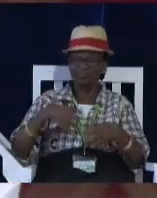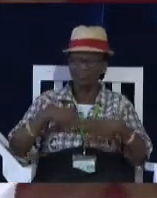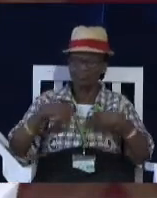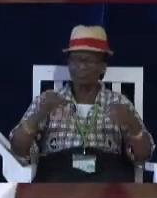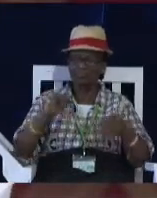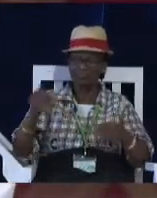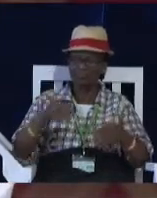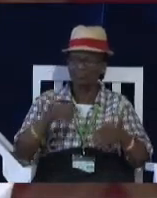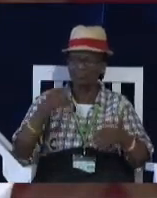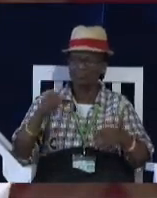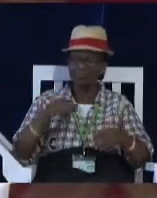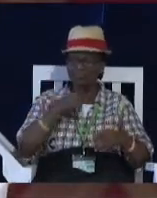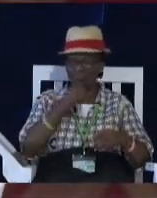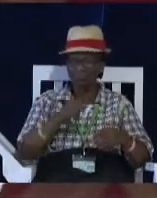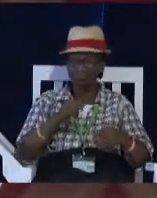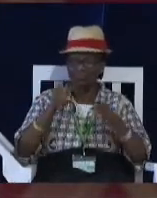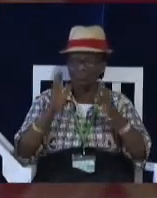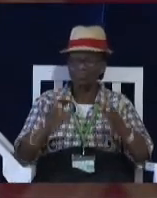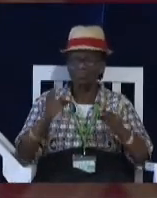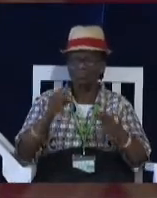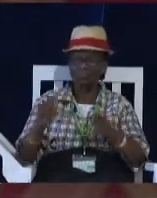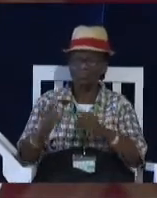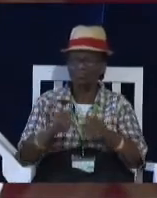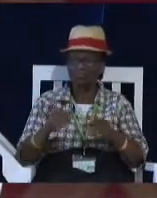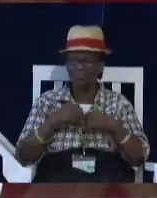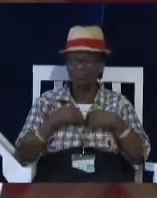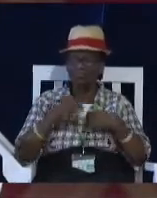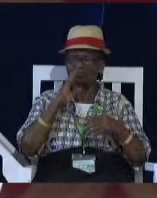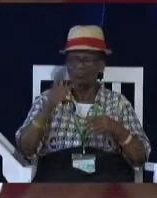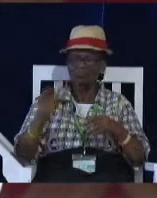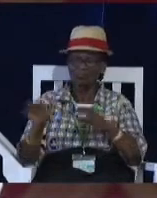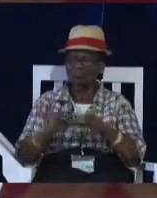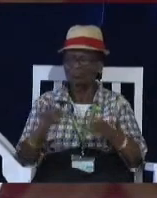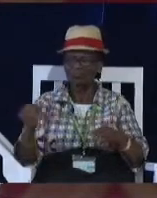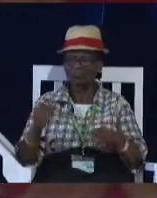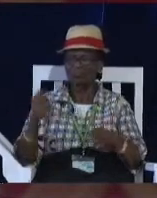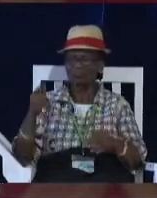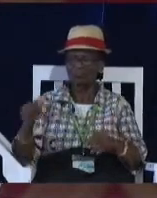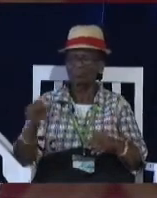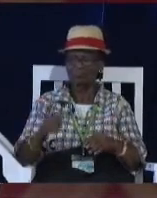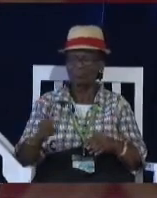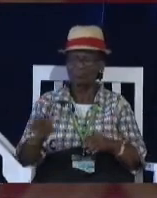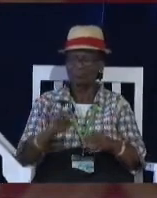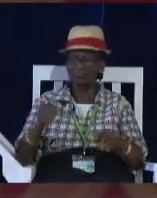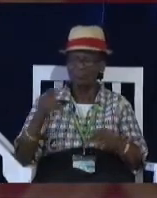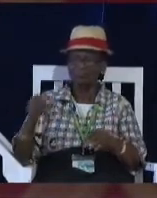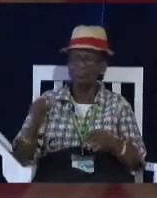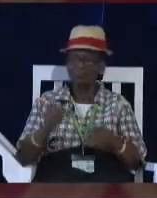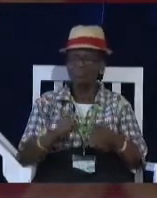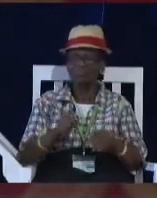the elders are to do the job. They didn't even ask the fellow that is going to be anointed to do the praying.